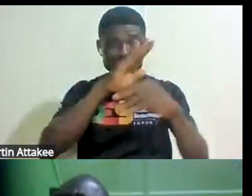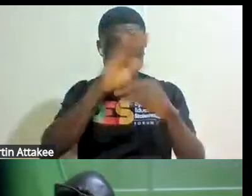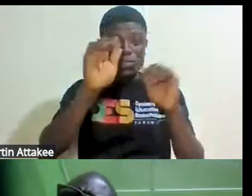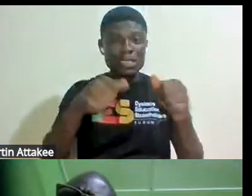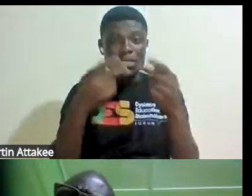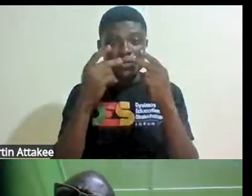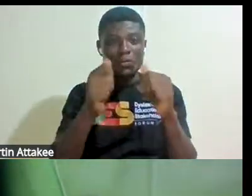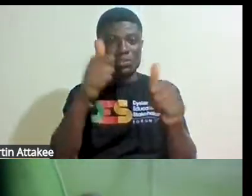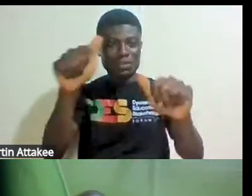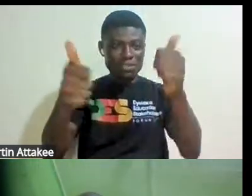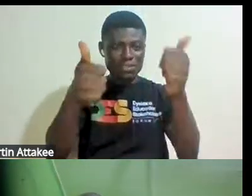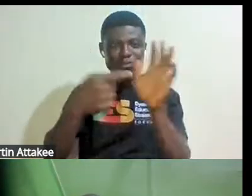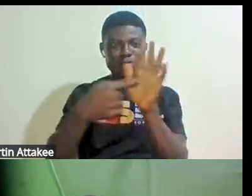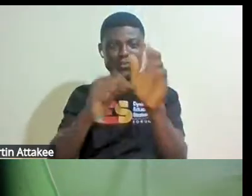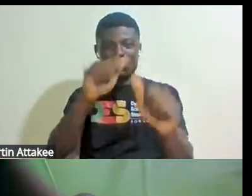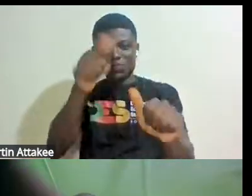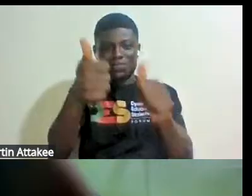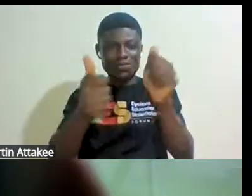Wonderful.